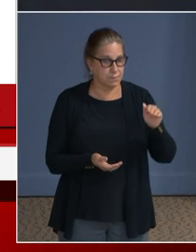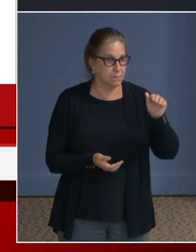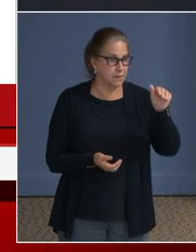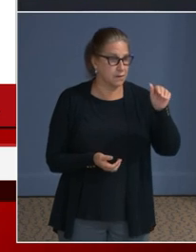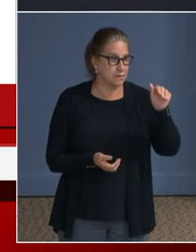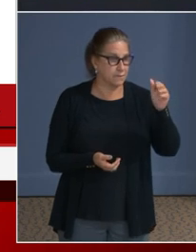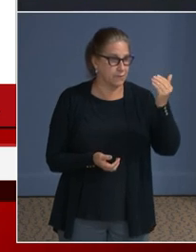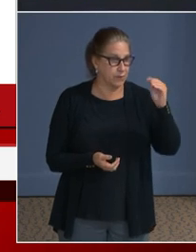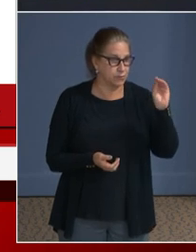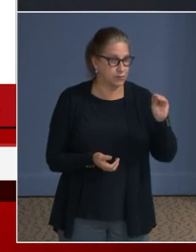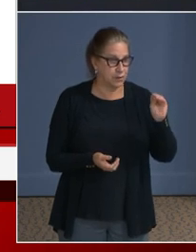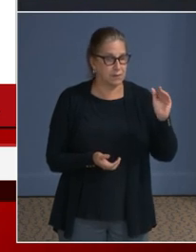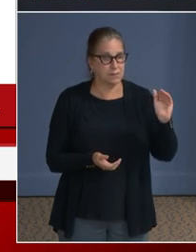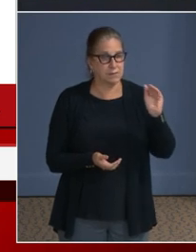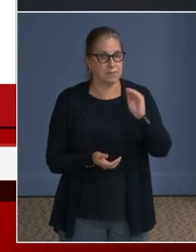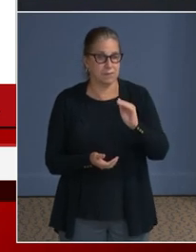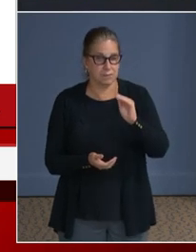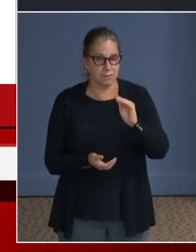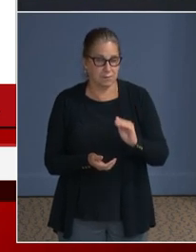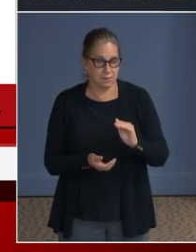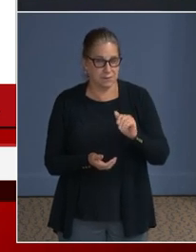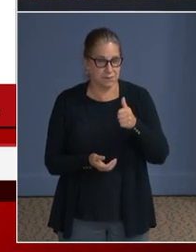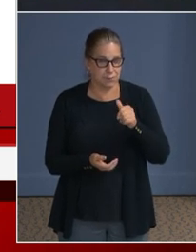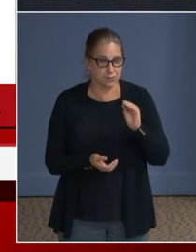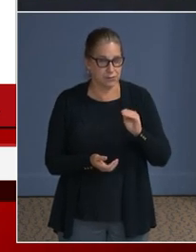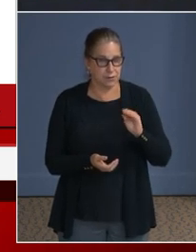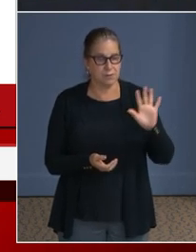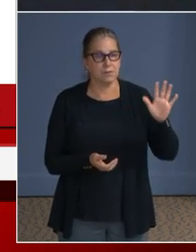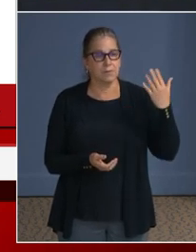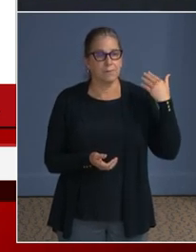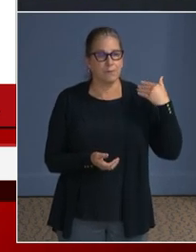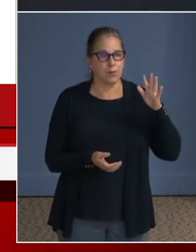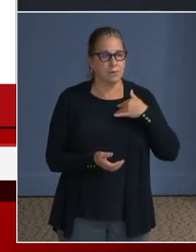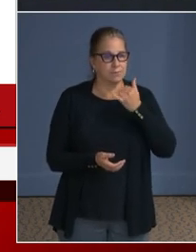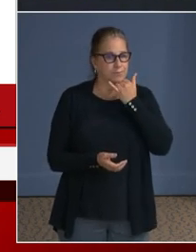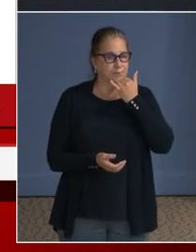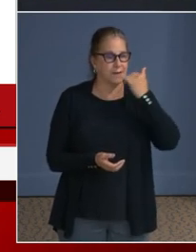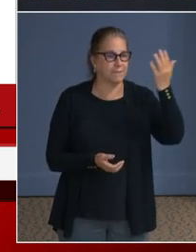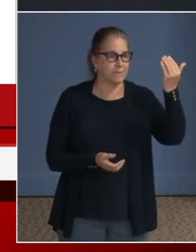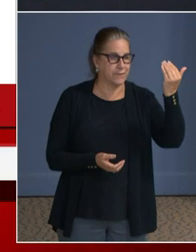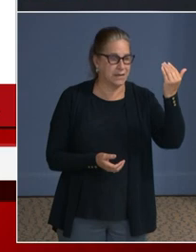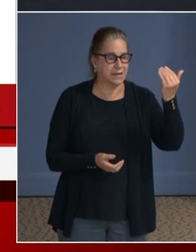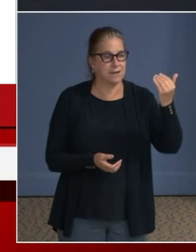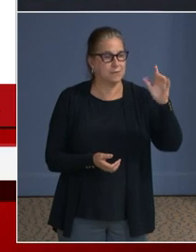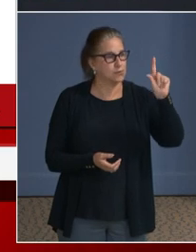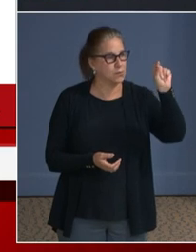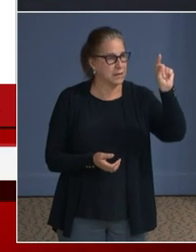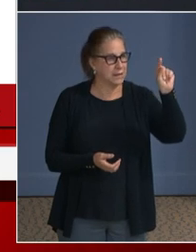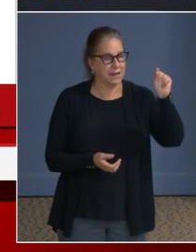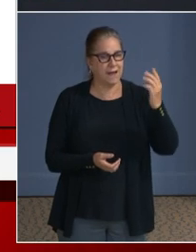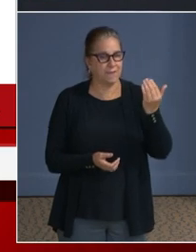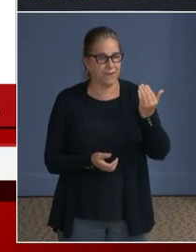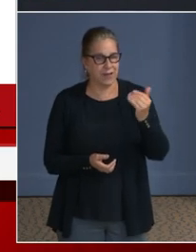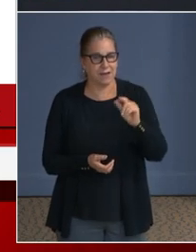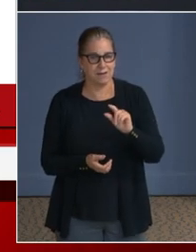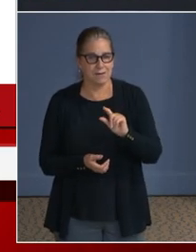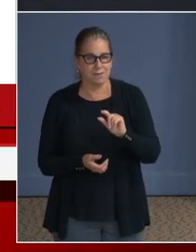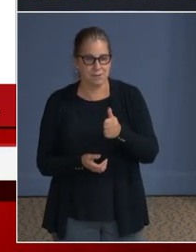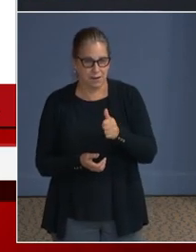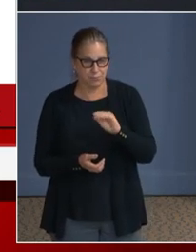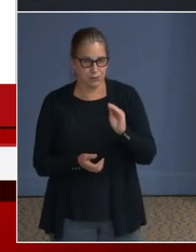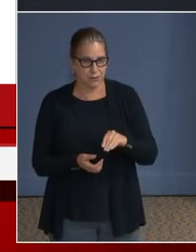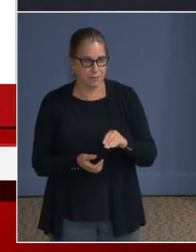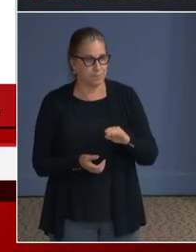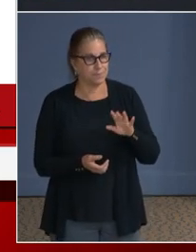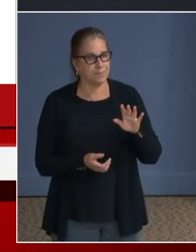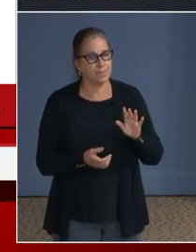20%, 15%, and 10%, I believe. We have now learned a lot more about where you should have your